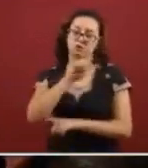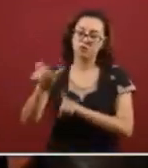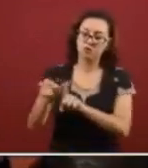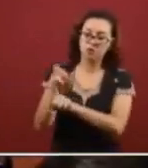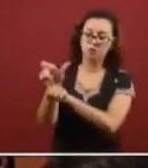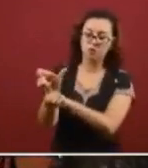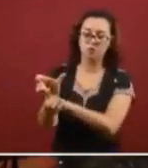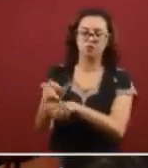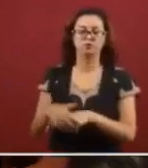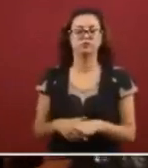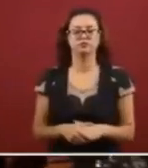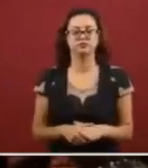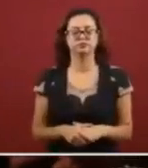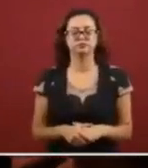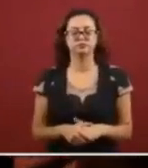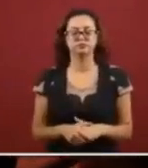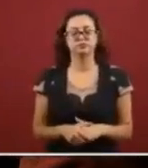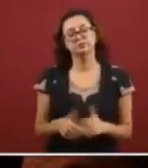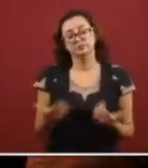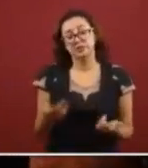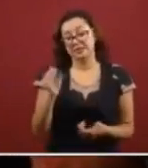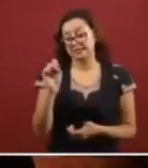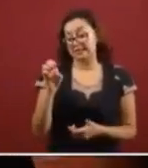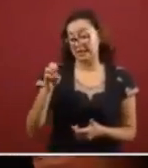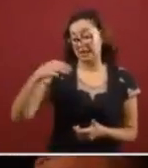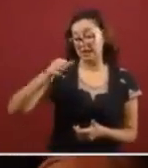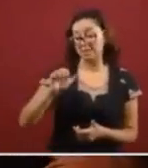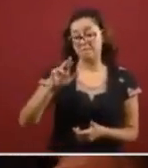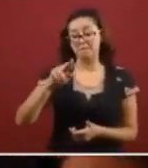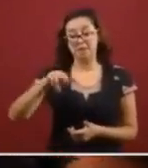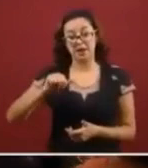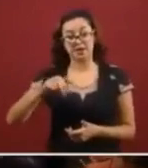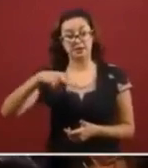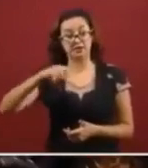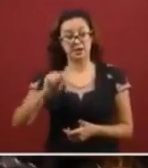And that is our position from the Secretary of